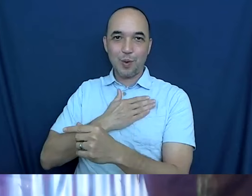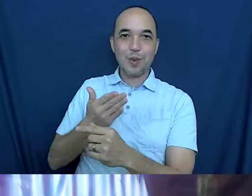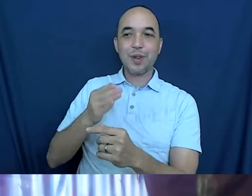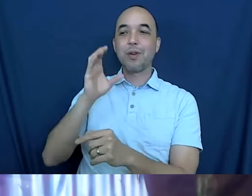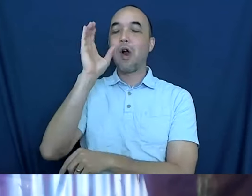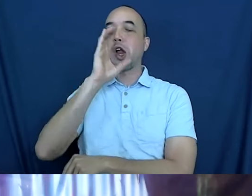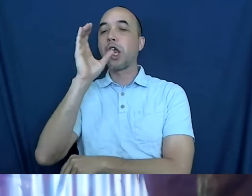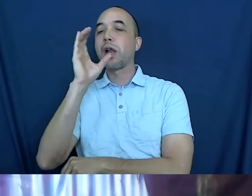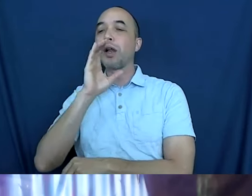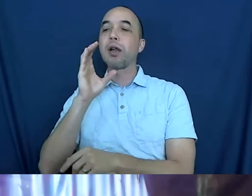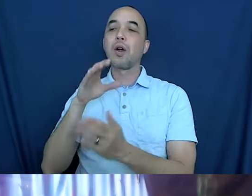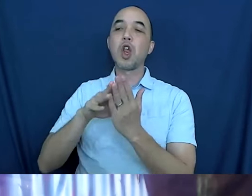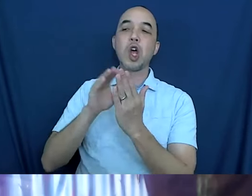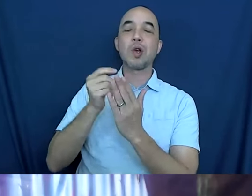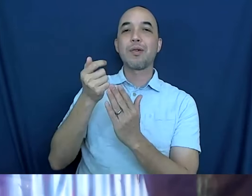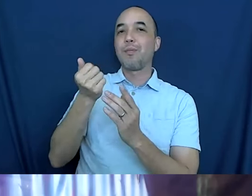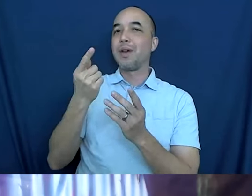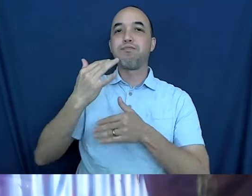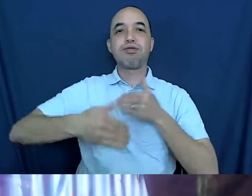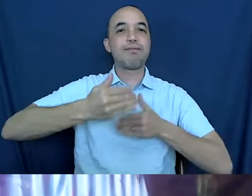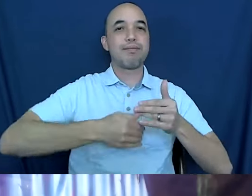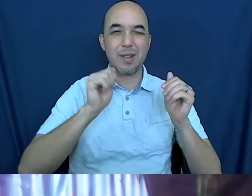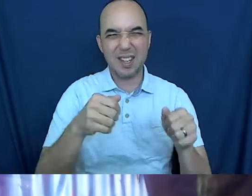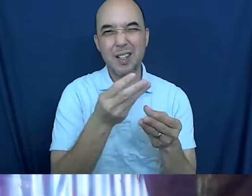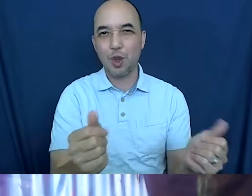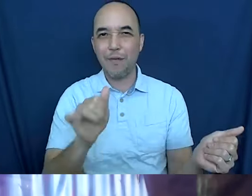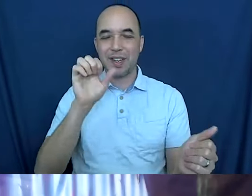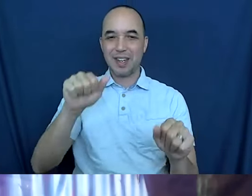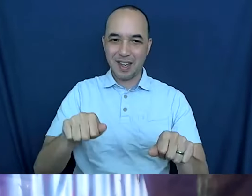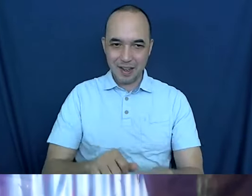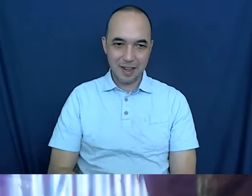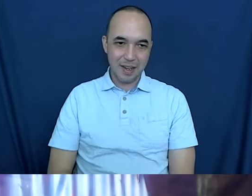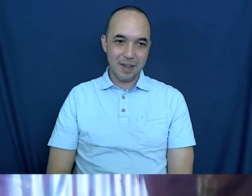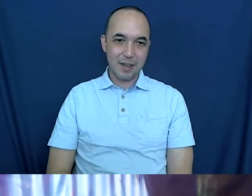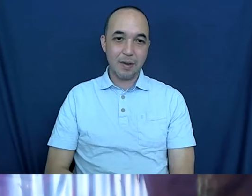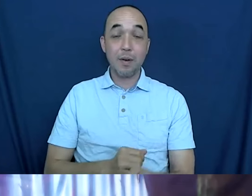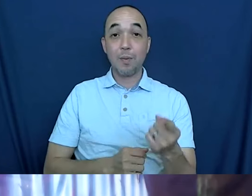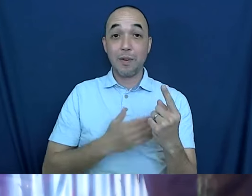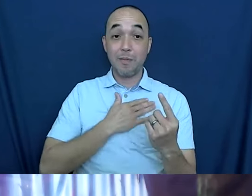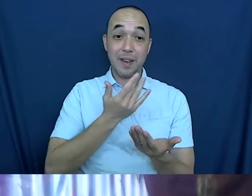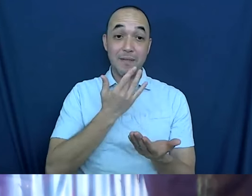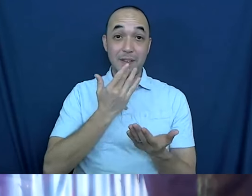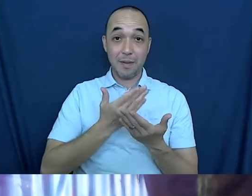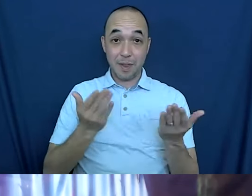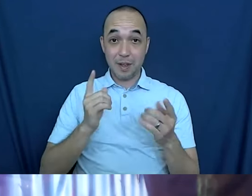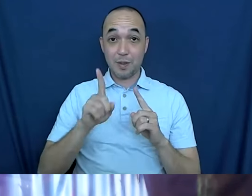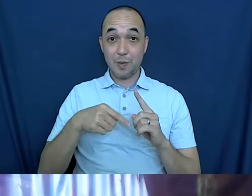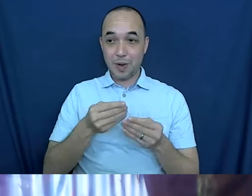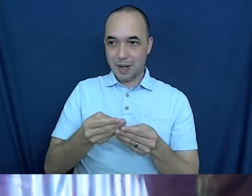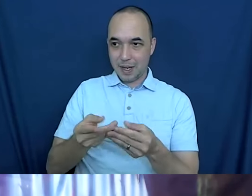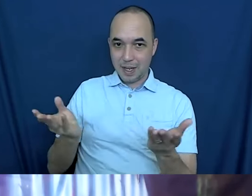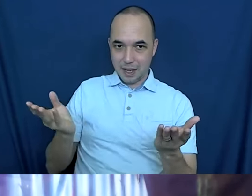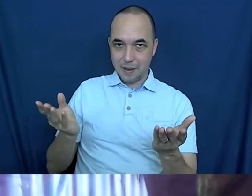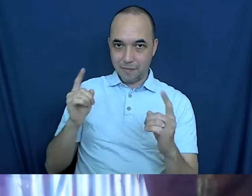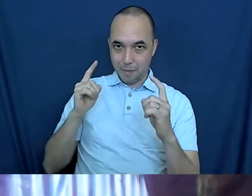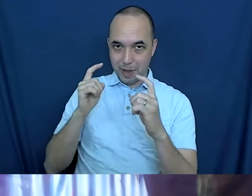like education, and then you're off to the races. Yeah. One of my favorite things is when I give a puzzle, give them half of the solution